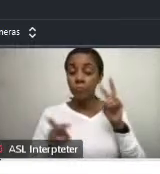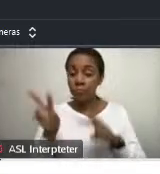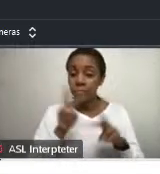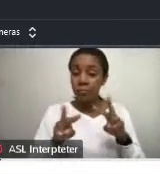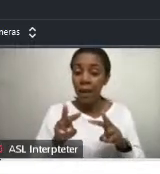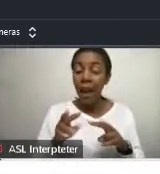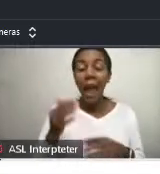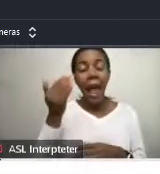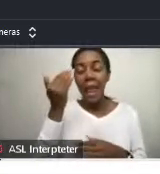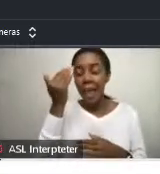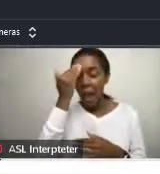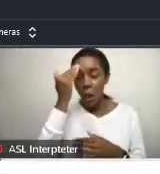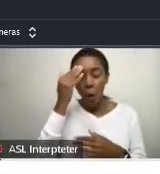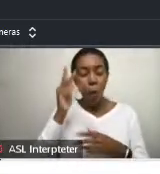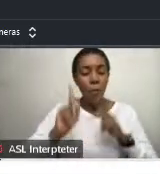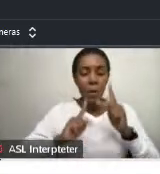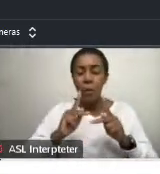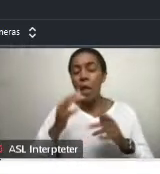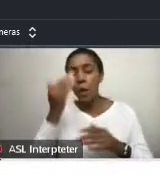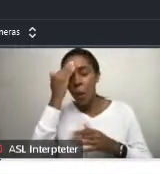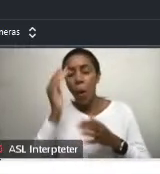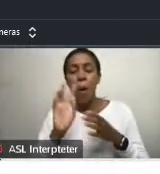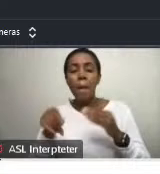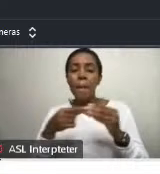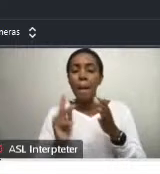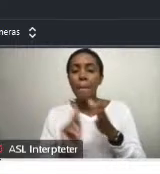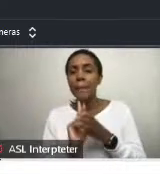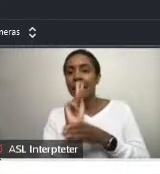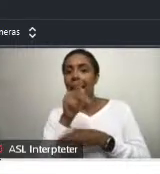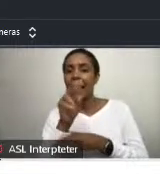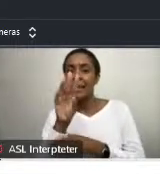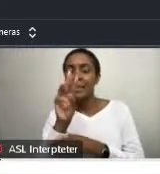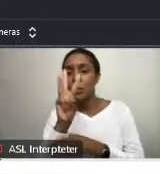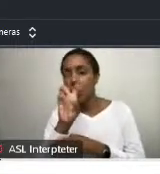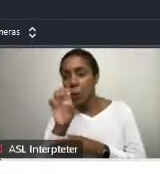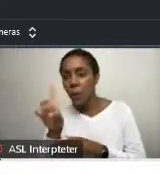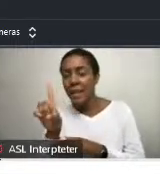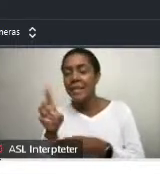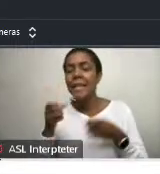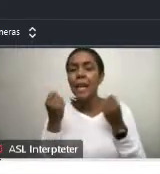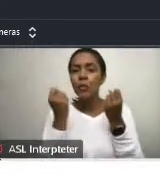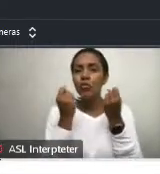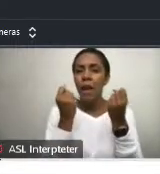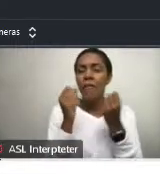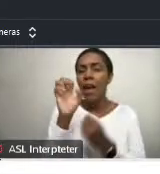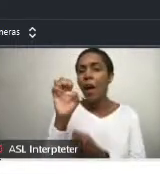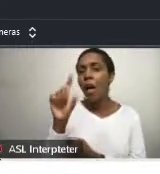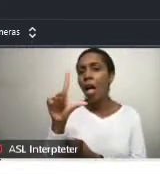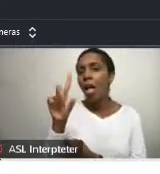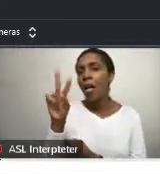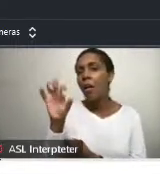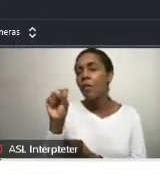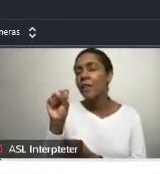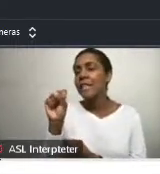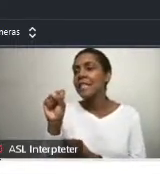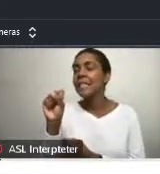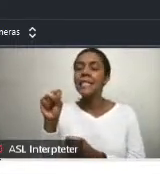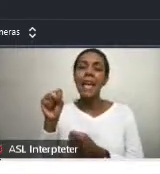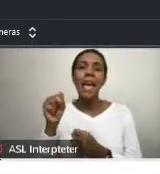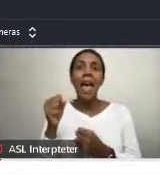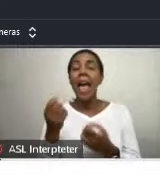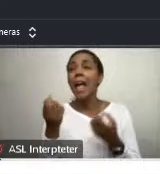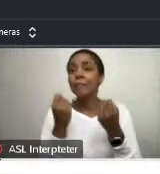horticulturist or anything, know about plants and weeds and all of that, but as I drove down Elvis Presley, it looked just like the stuff I just see growing any